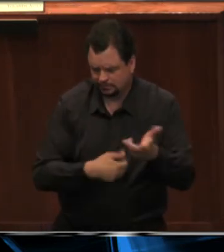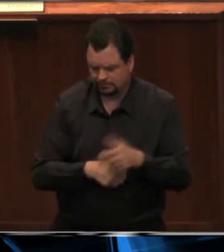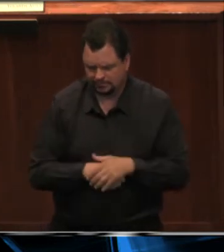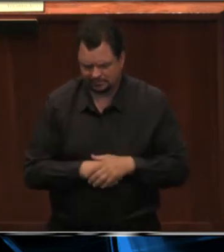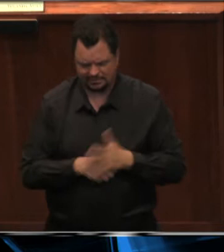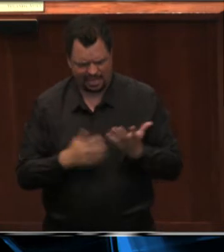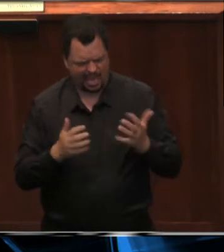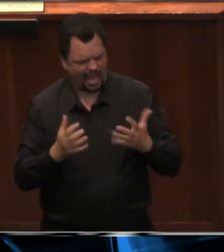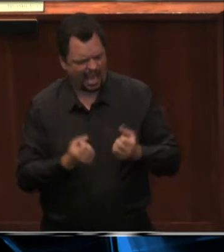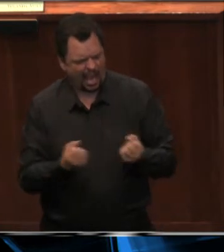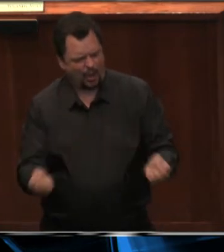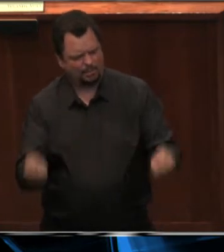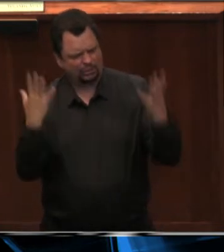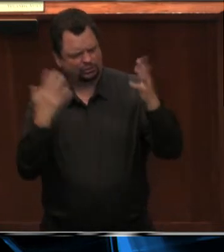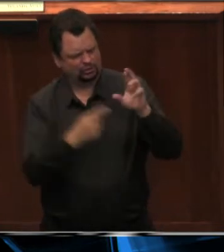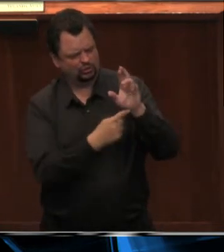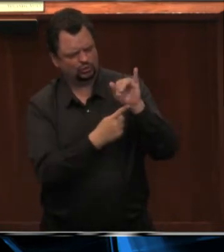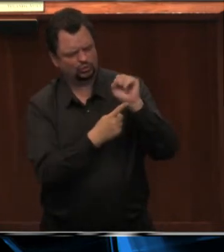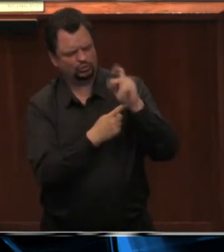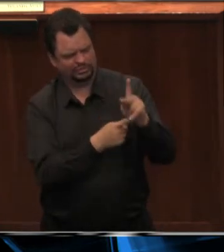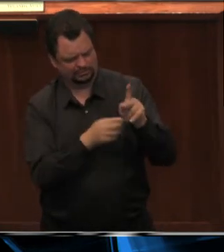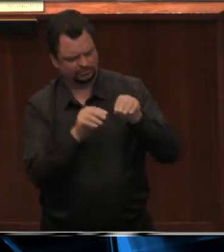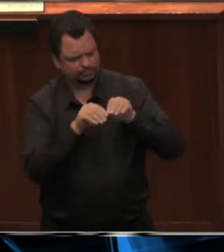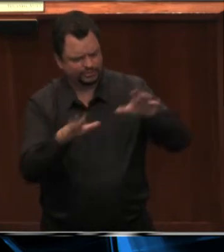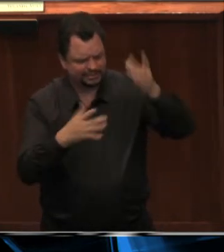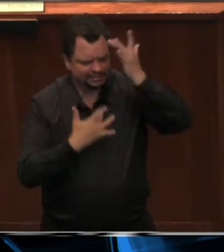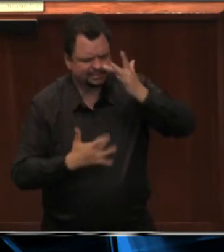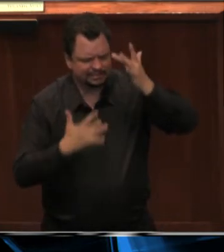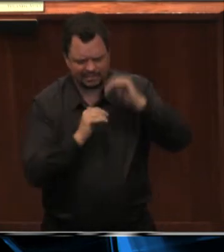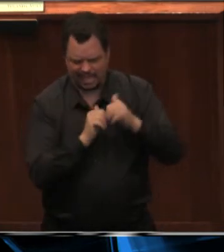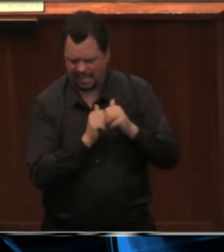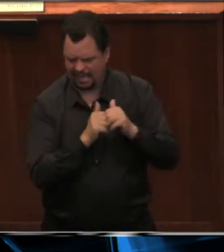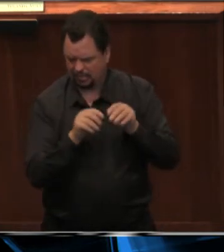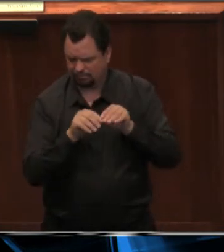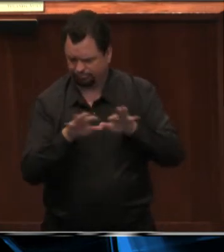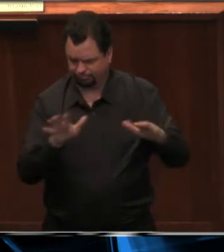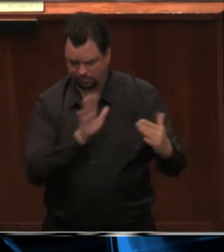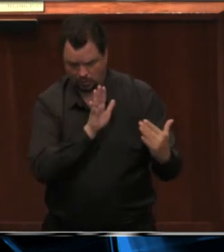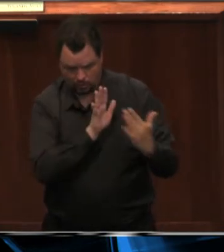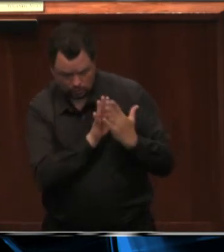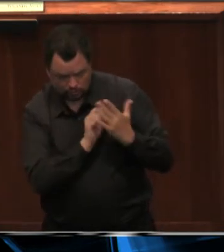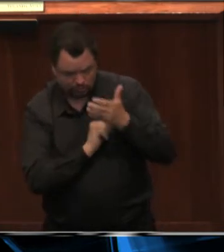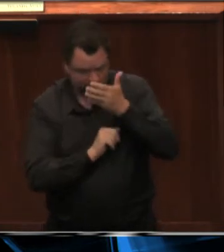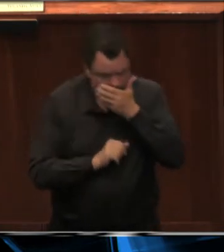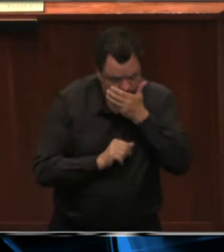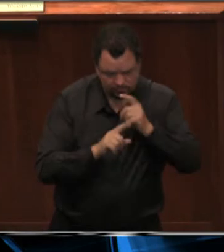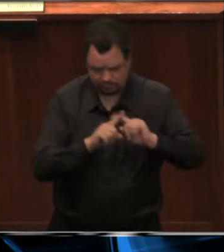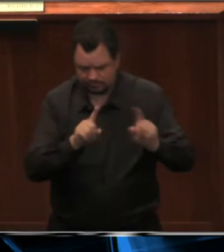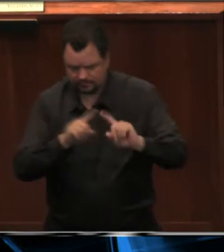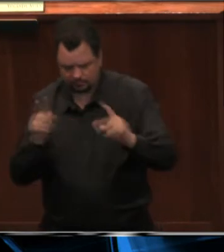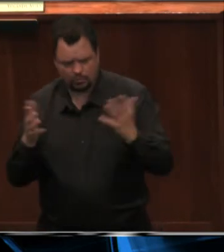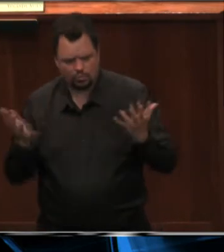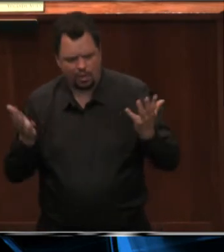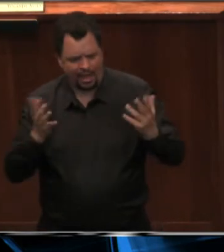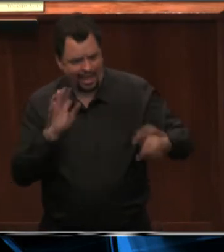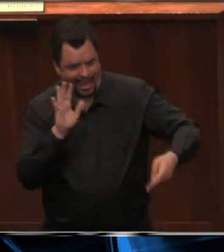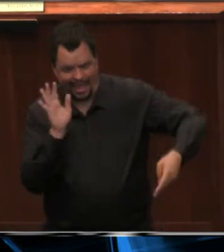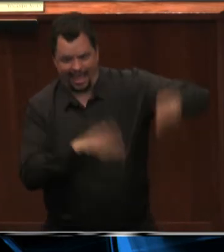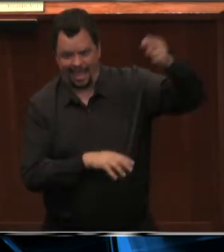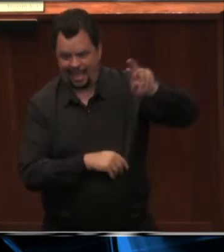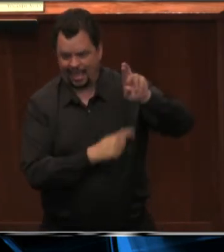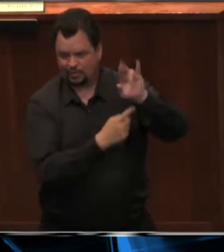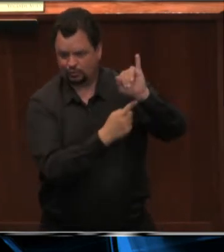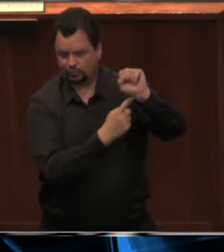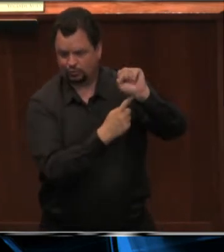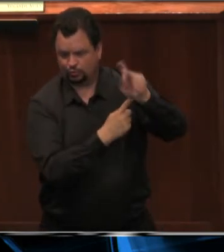transmitting disease in our community. So you'll see there's certain activities that we identify as high-risk activities. Public transportations,